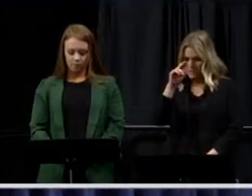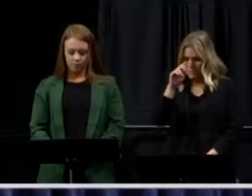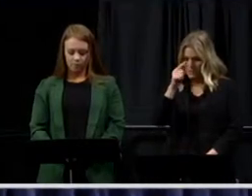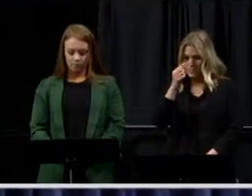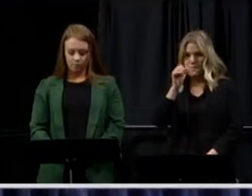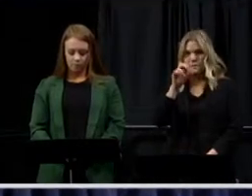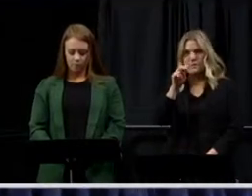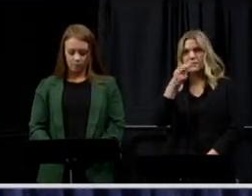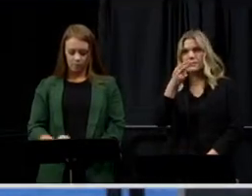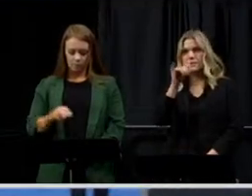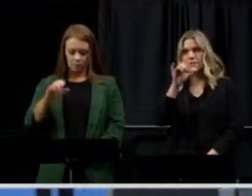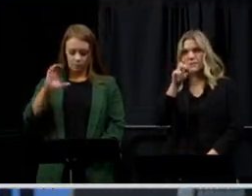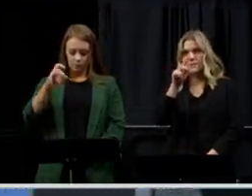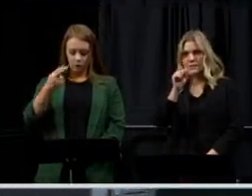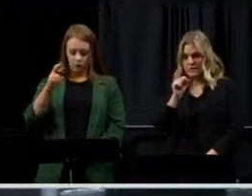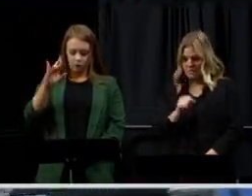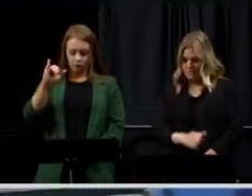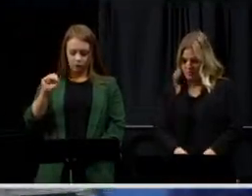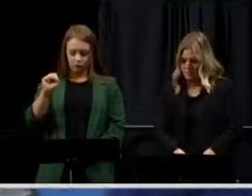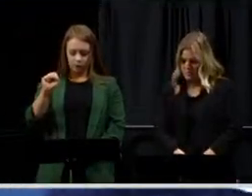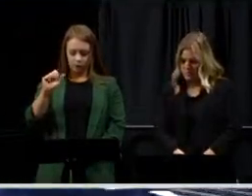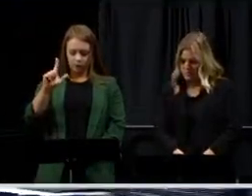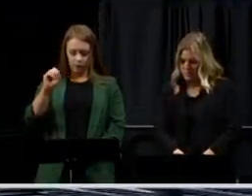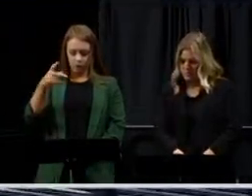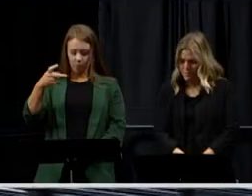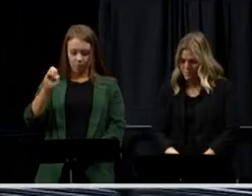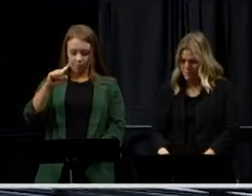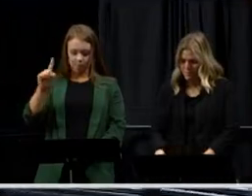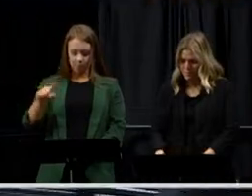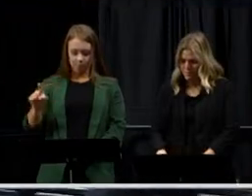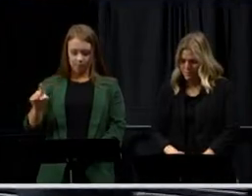Hicks. Chris Hernandez Lopez.